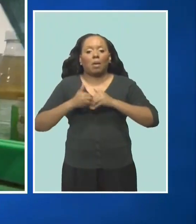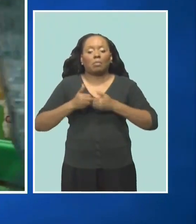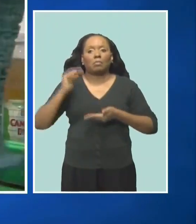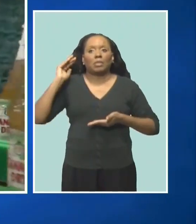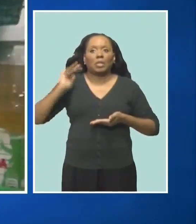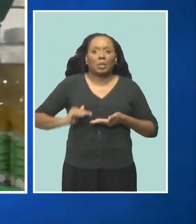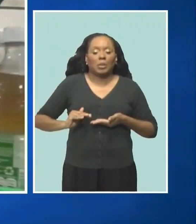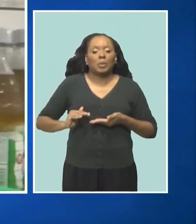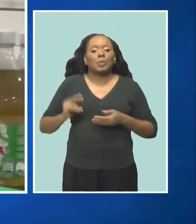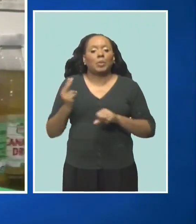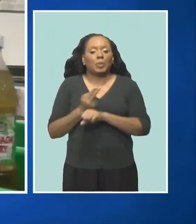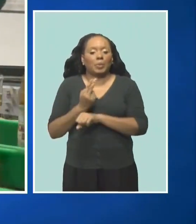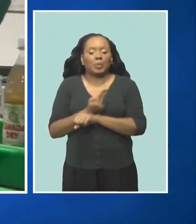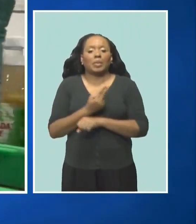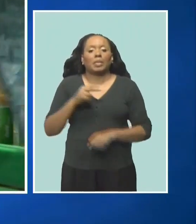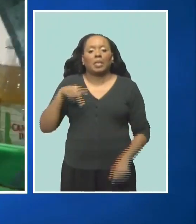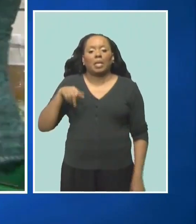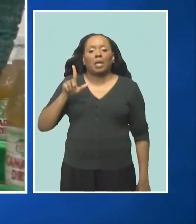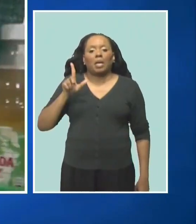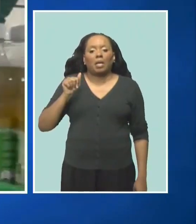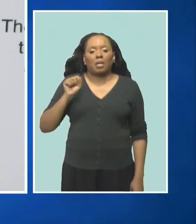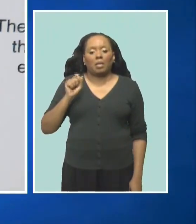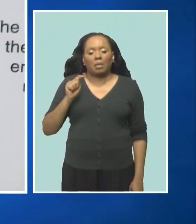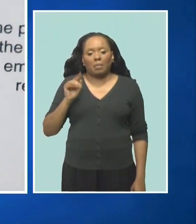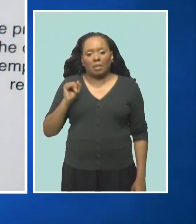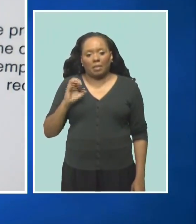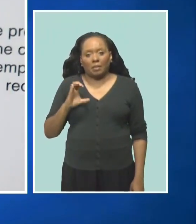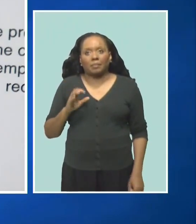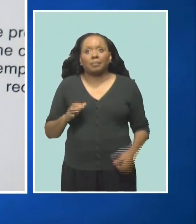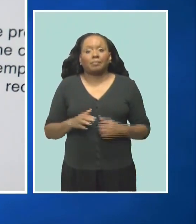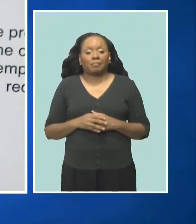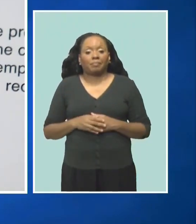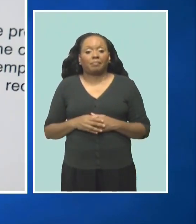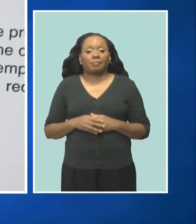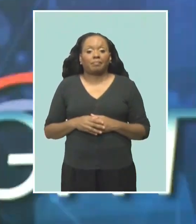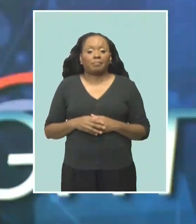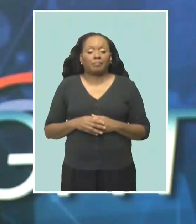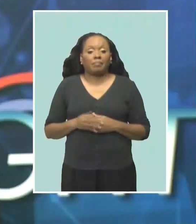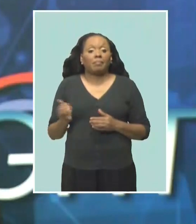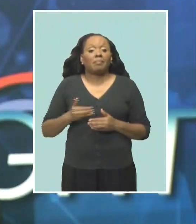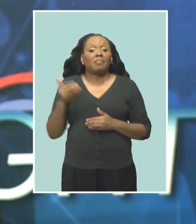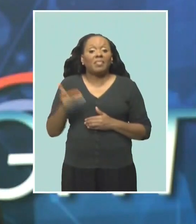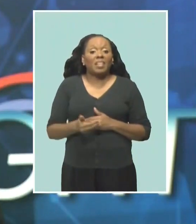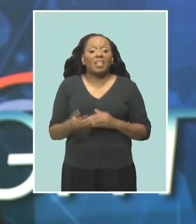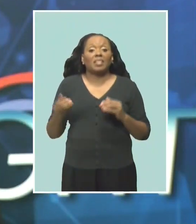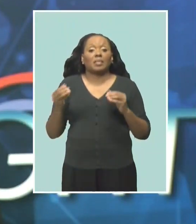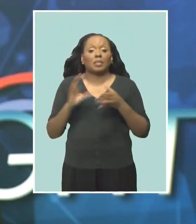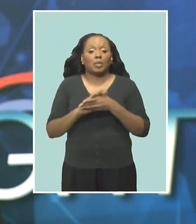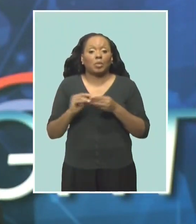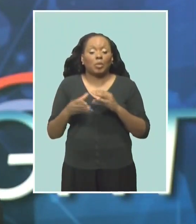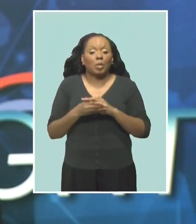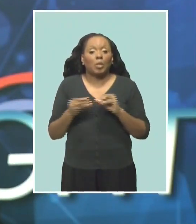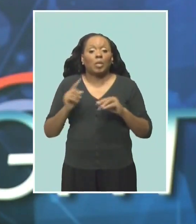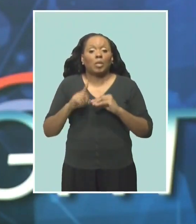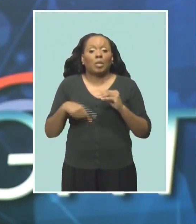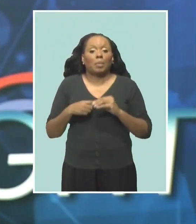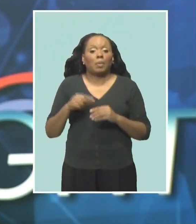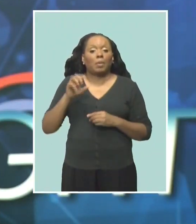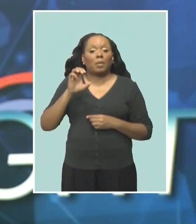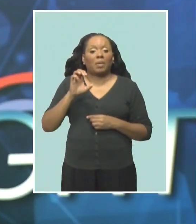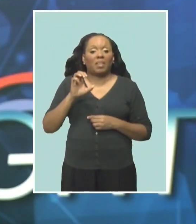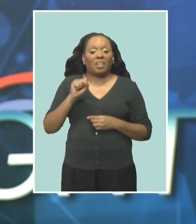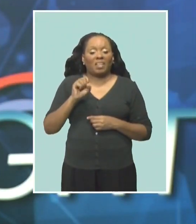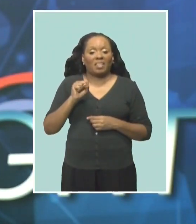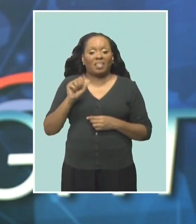use of plastics. Rachel Agard, CBC News. We'll take a break here, but coming up, the Sanitation